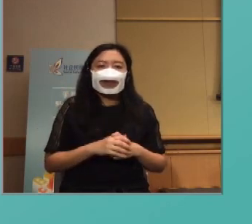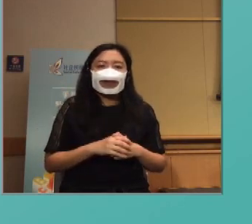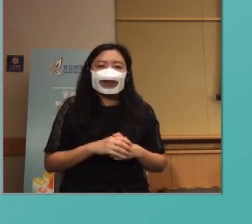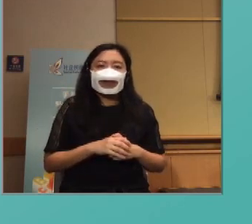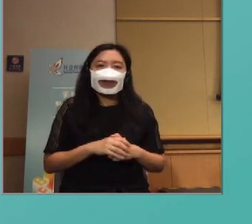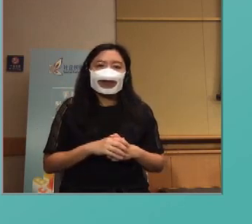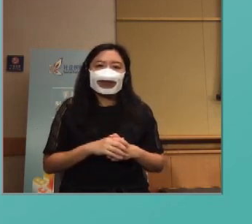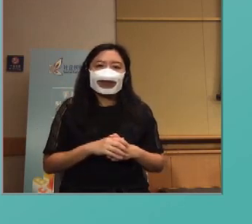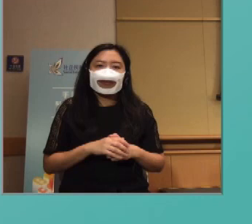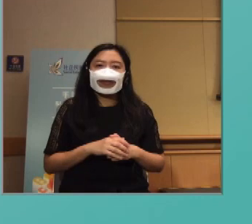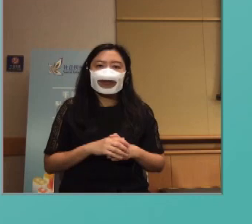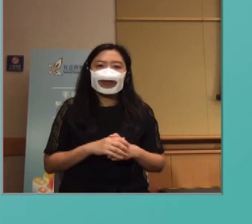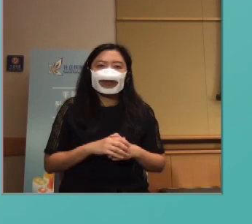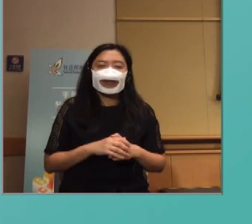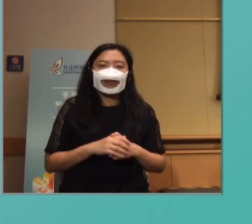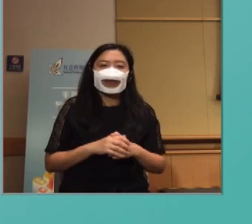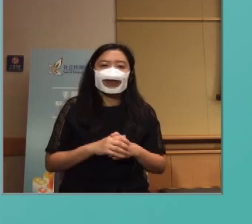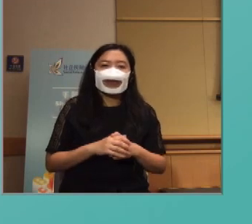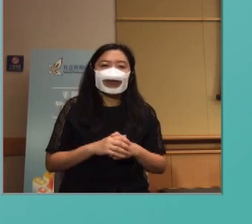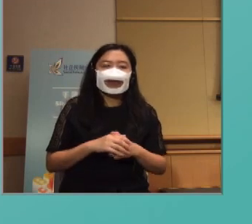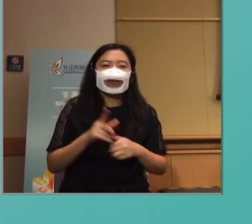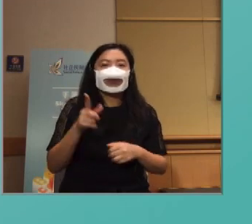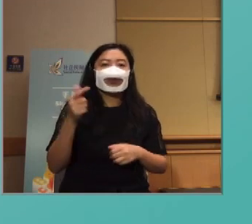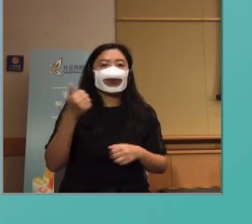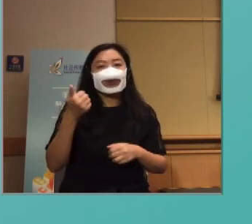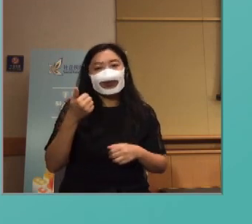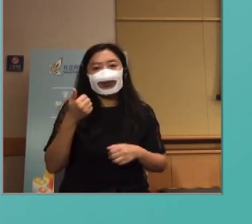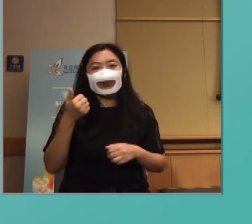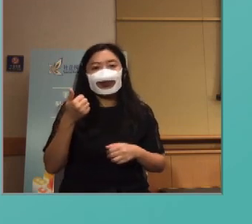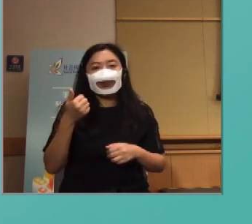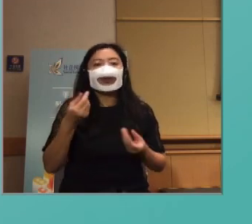autonomy, economic autonomy, back to cultural creators.